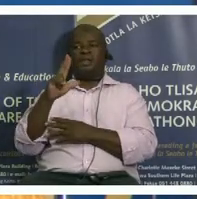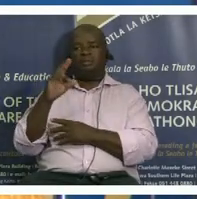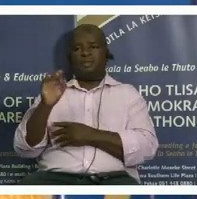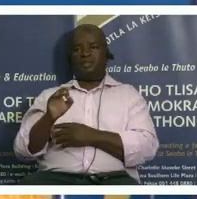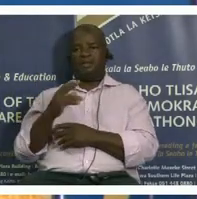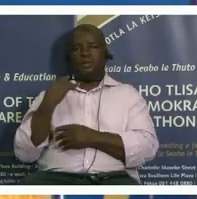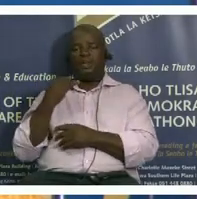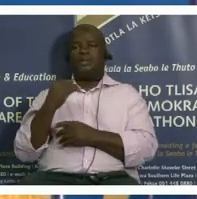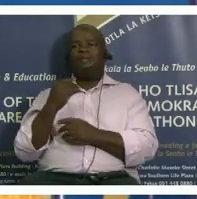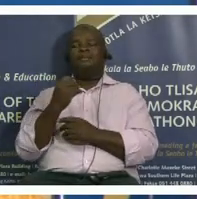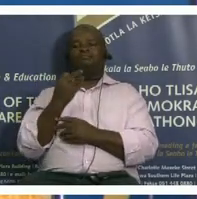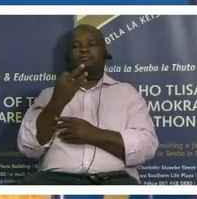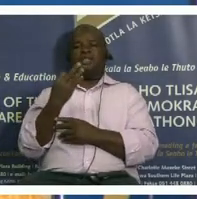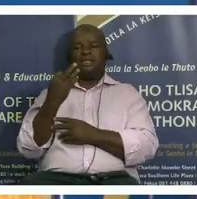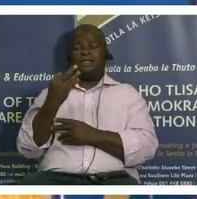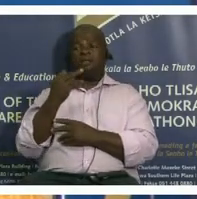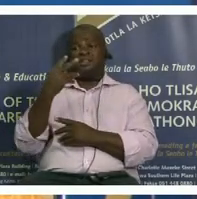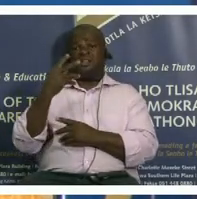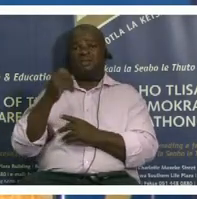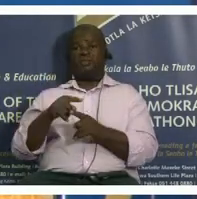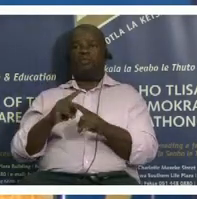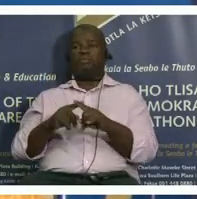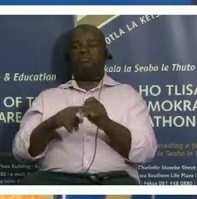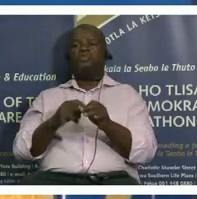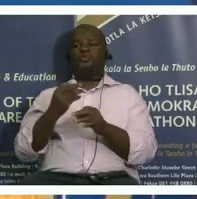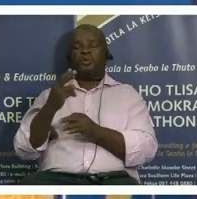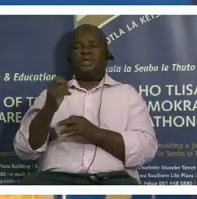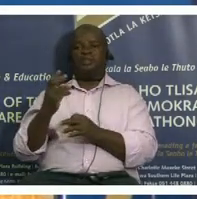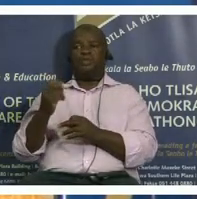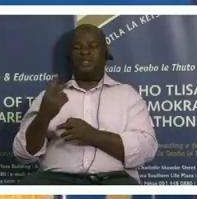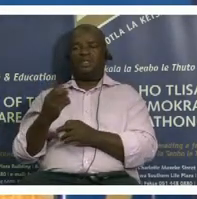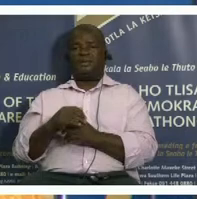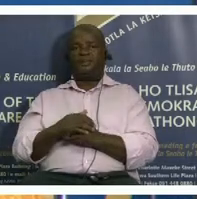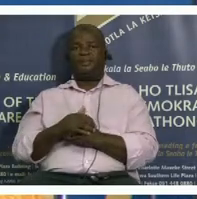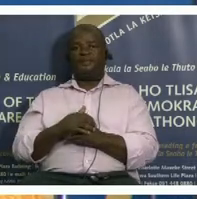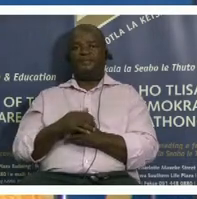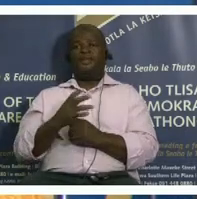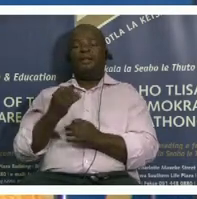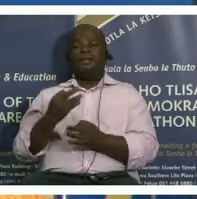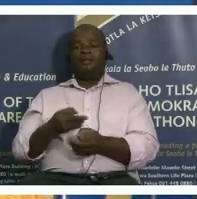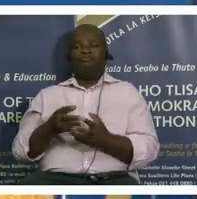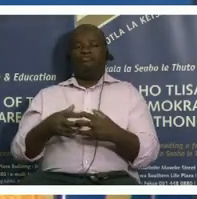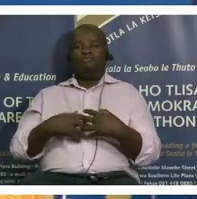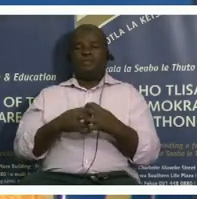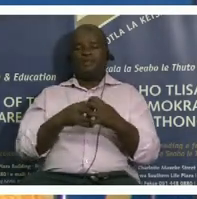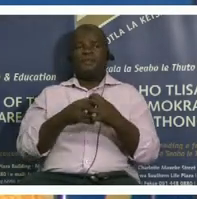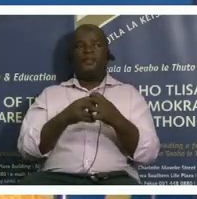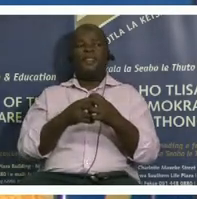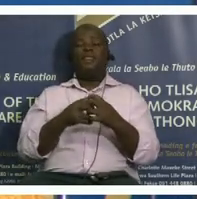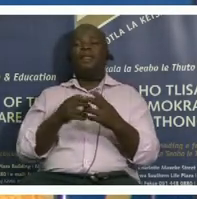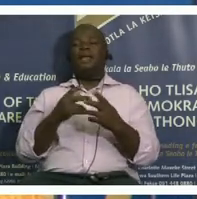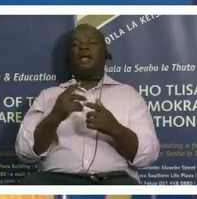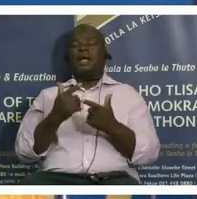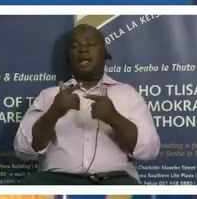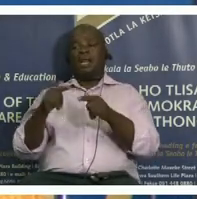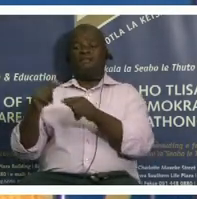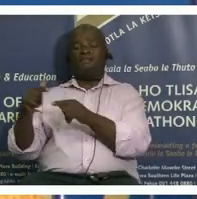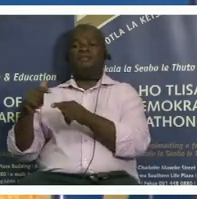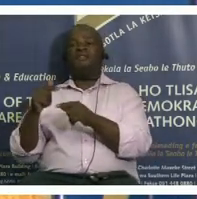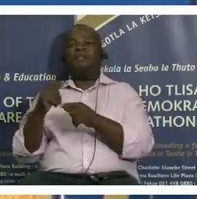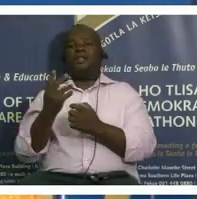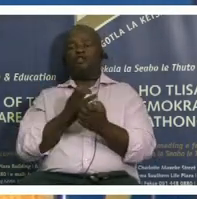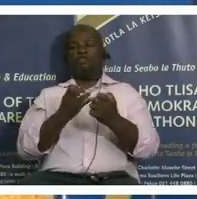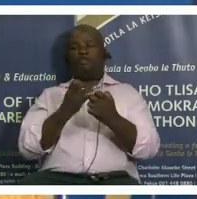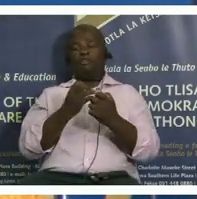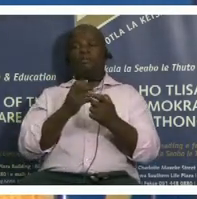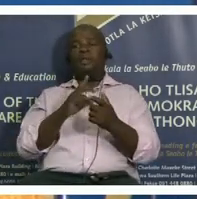33.8% in the third quarter of 2022. We have developed 11 economy sector master plans, and we